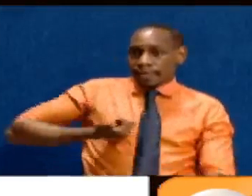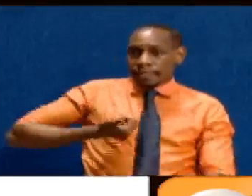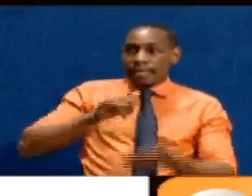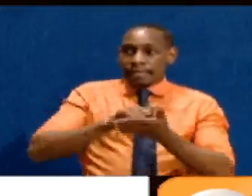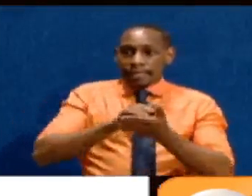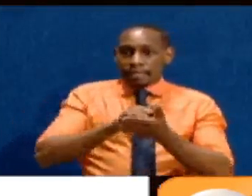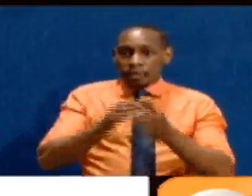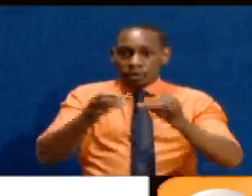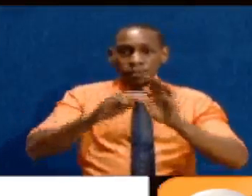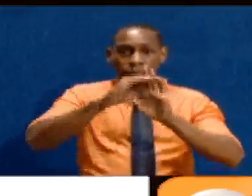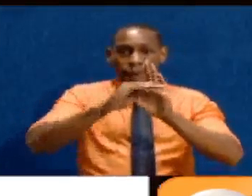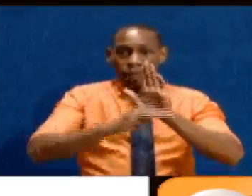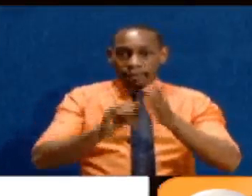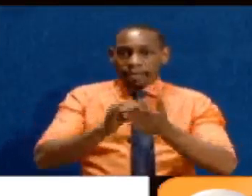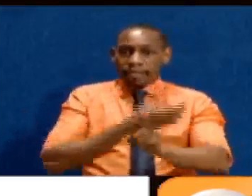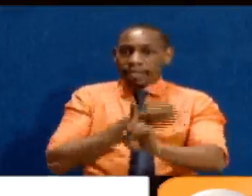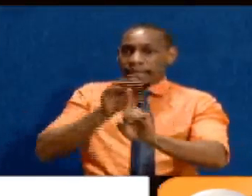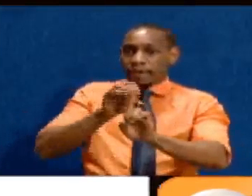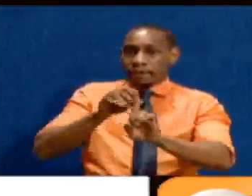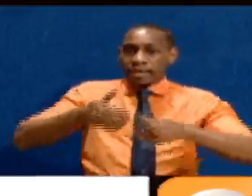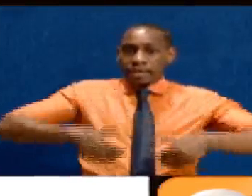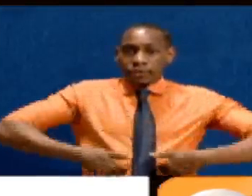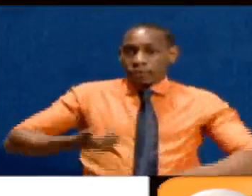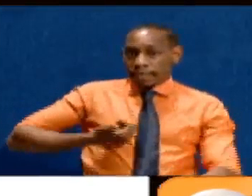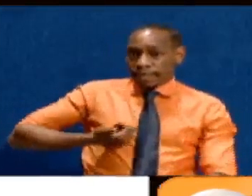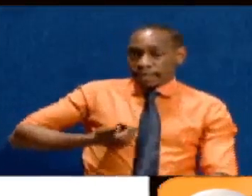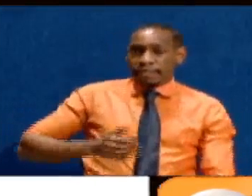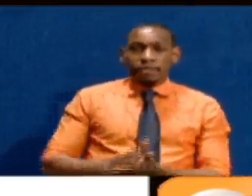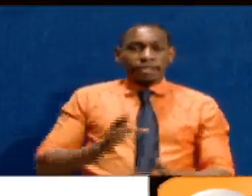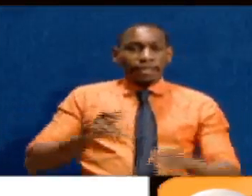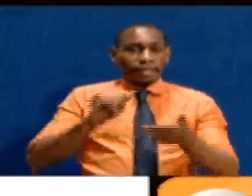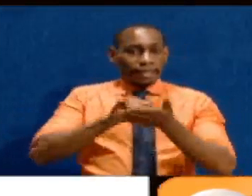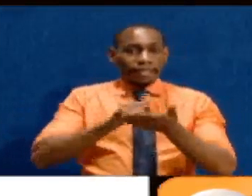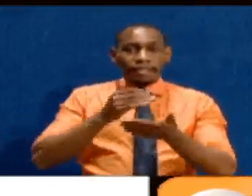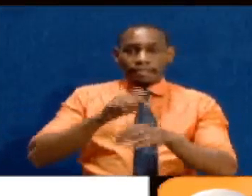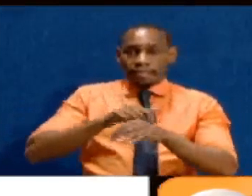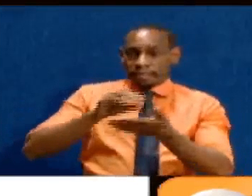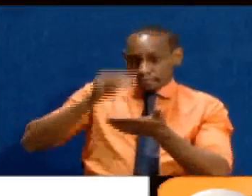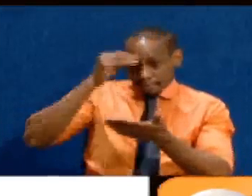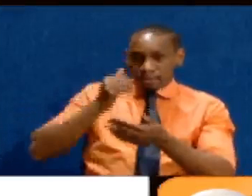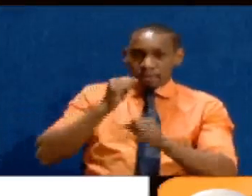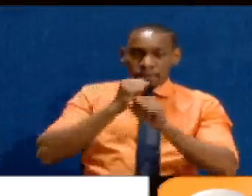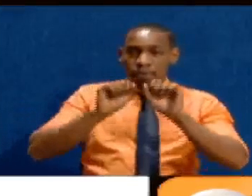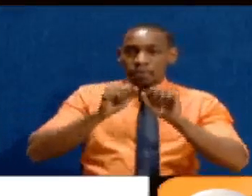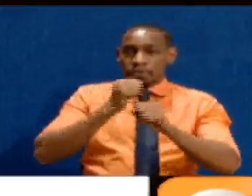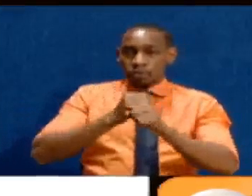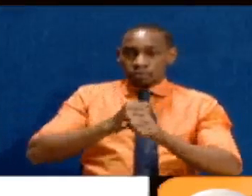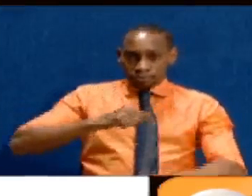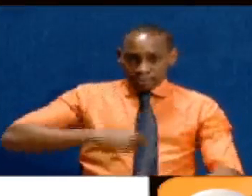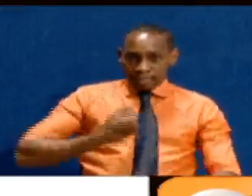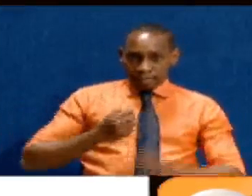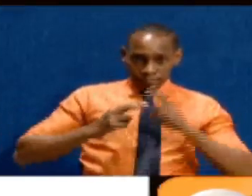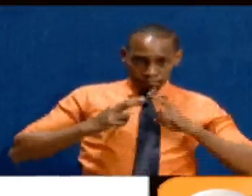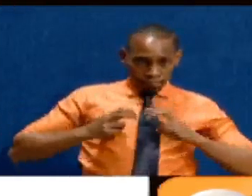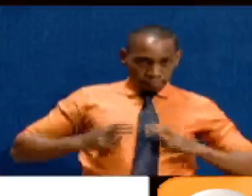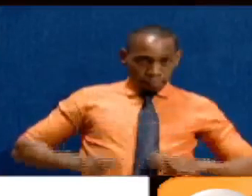is a program for empowering young girls. And that is when I learned how to do self-examination. So